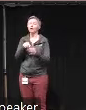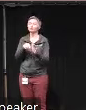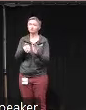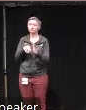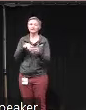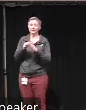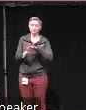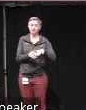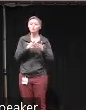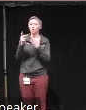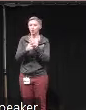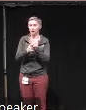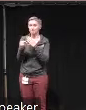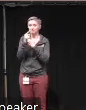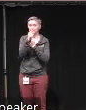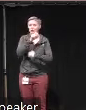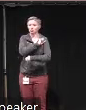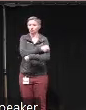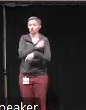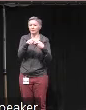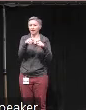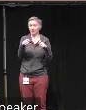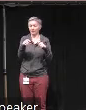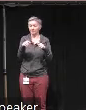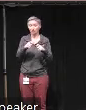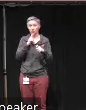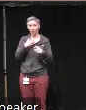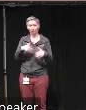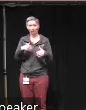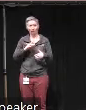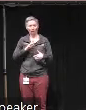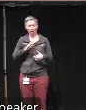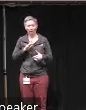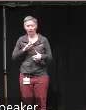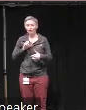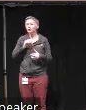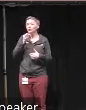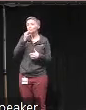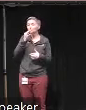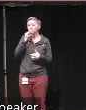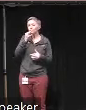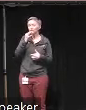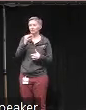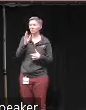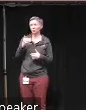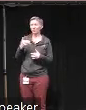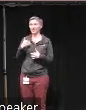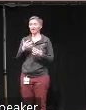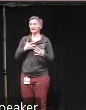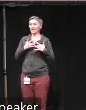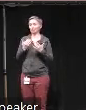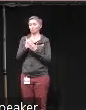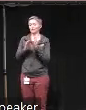Intercept program in our Strong Ties, and that's really encouraging. And soon we have this exciting development in